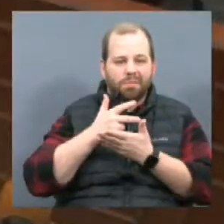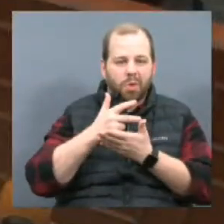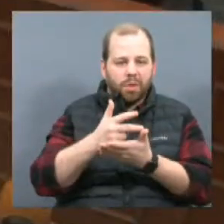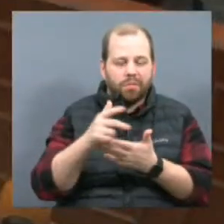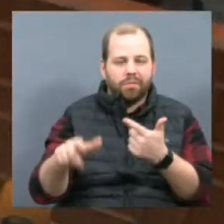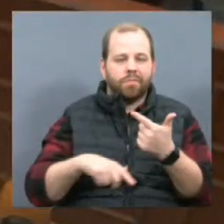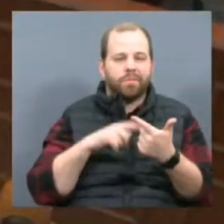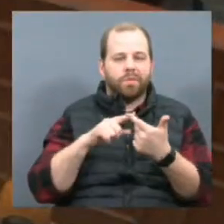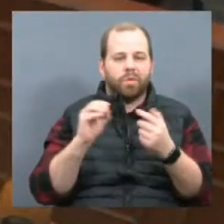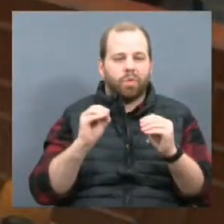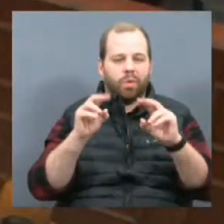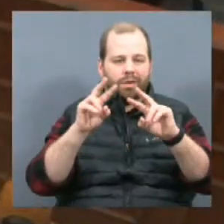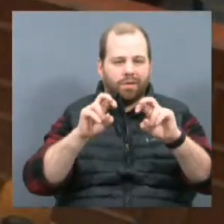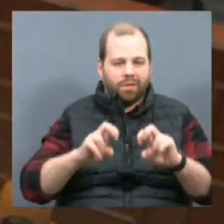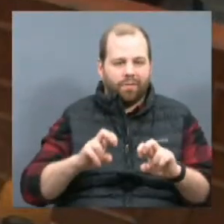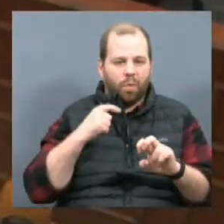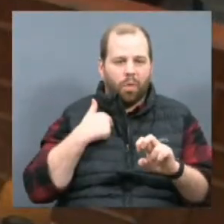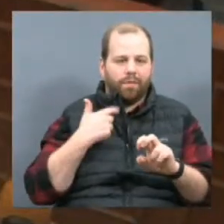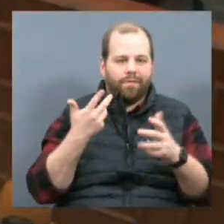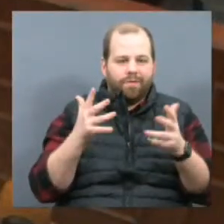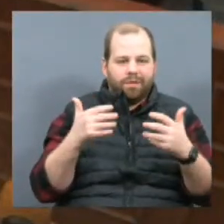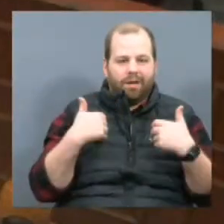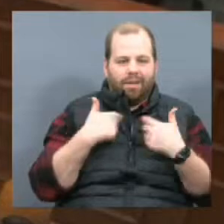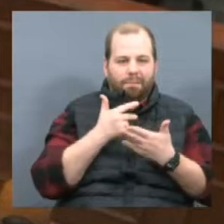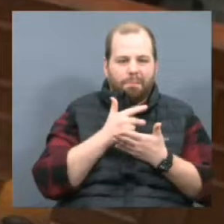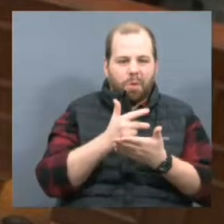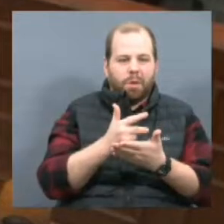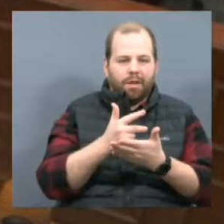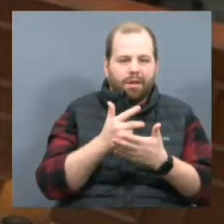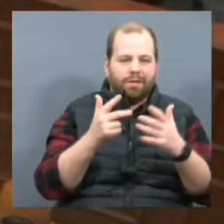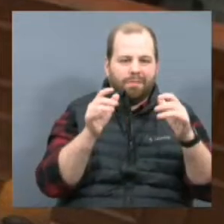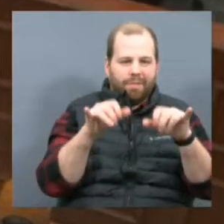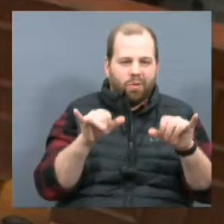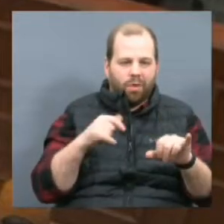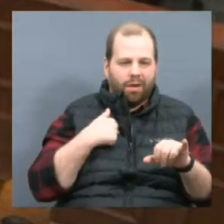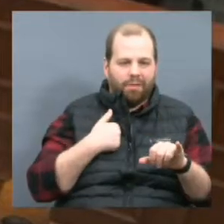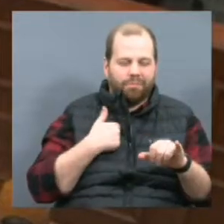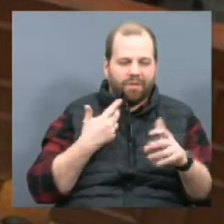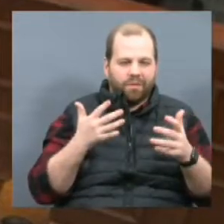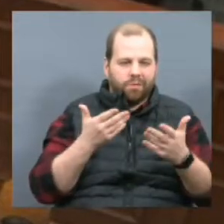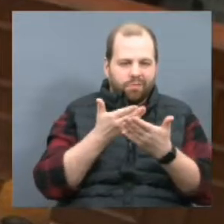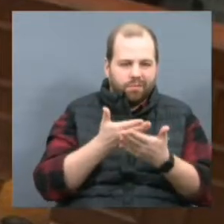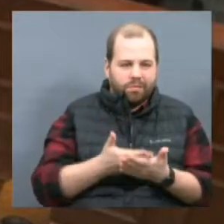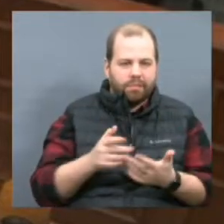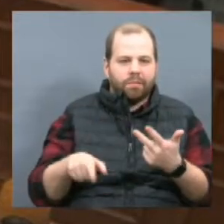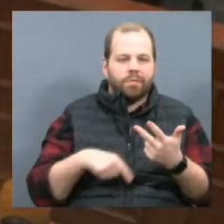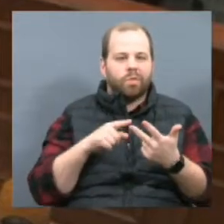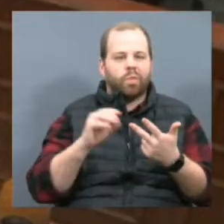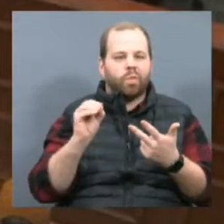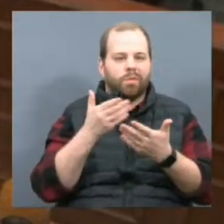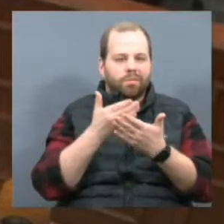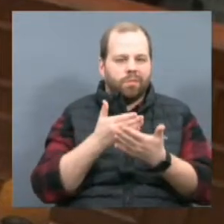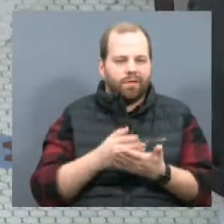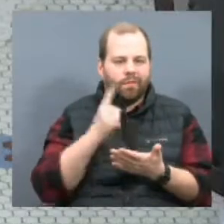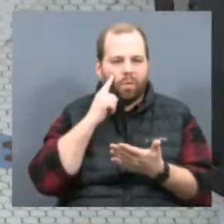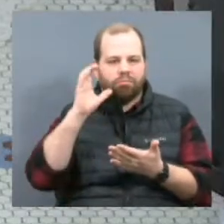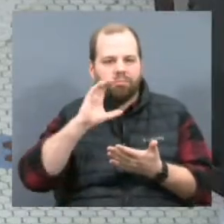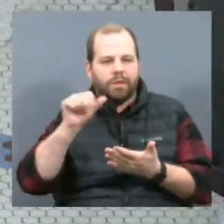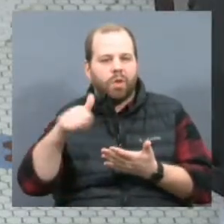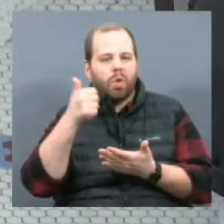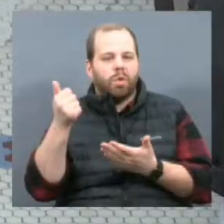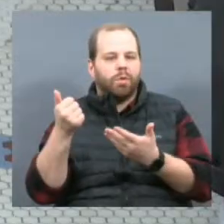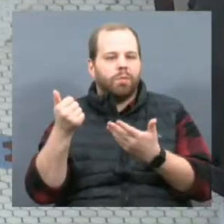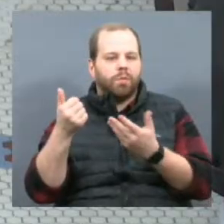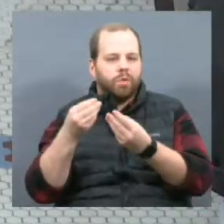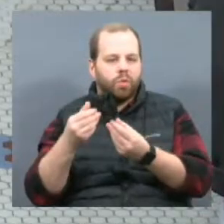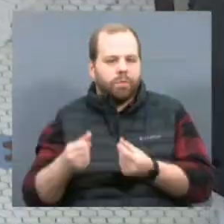No analysis of existing parking utilization patterns have been conducted, and there's been no evidence of exploring alternative solutions such